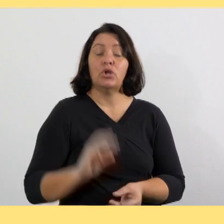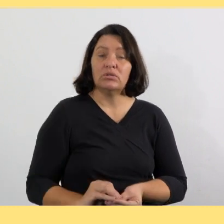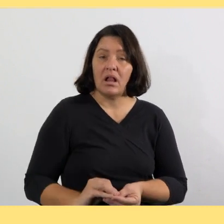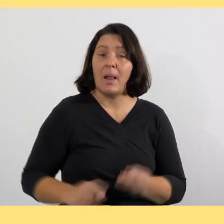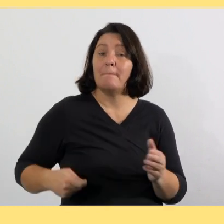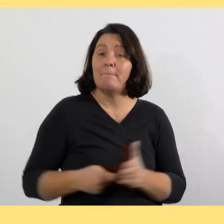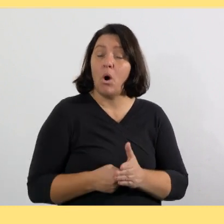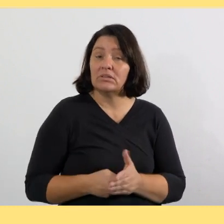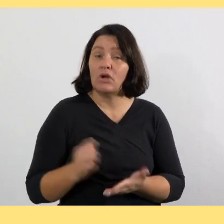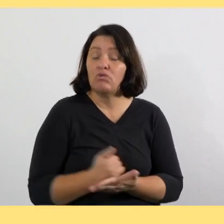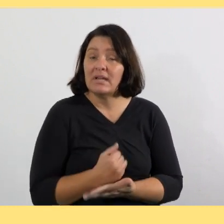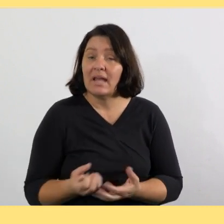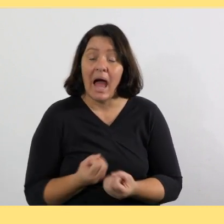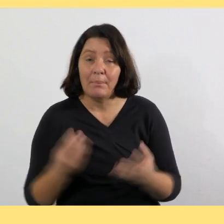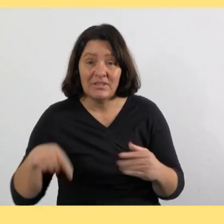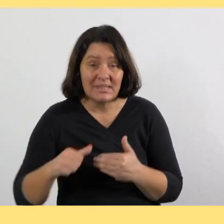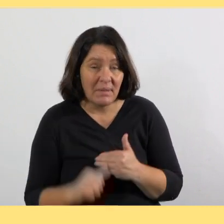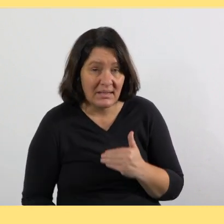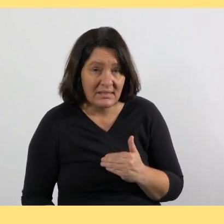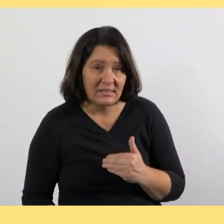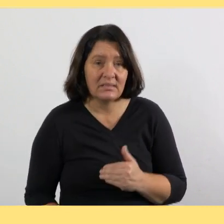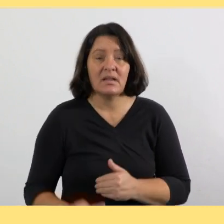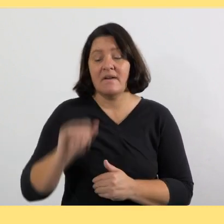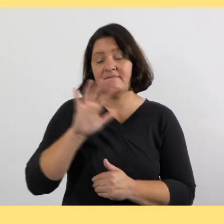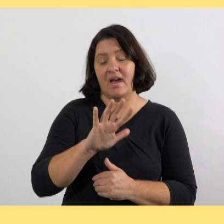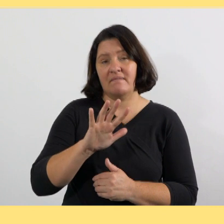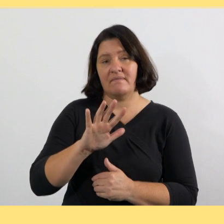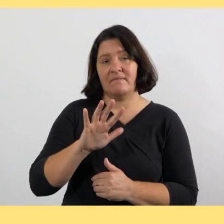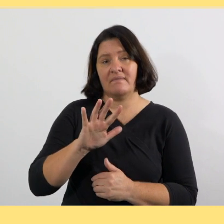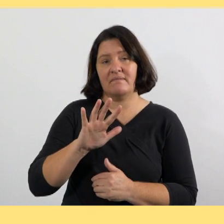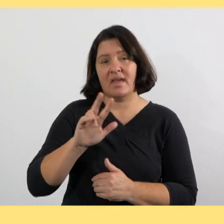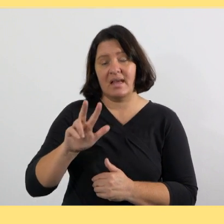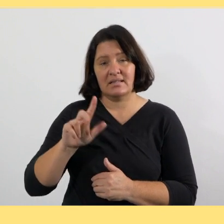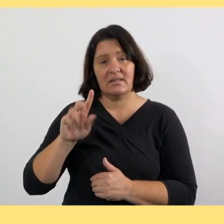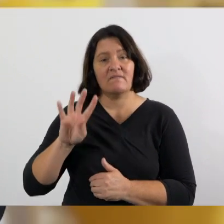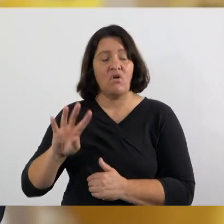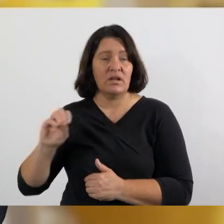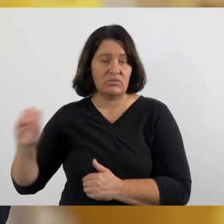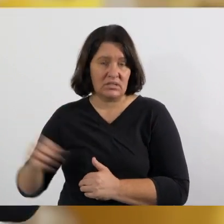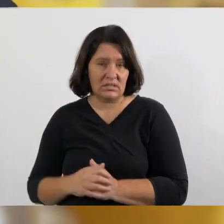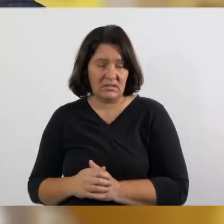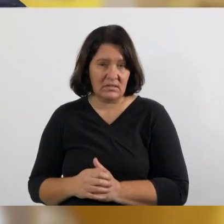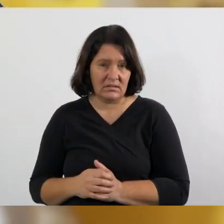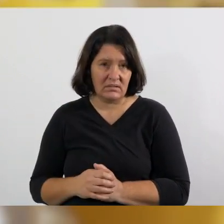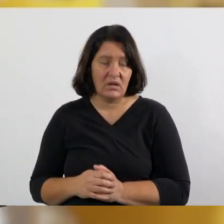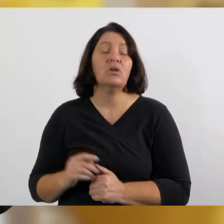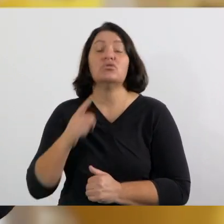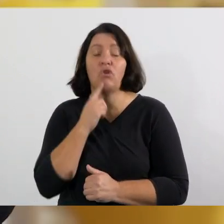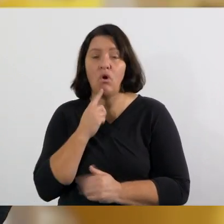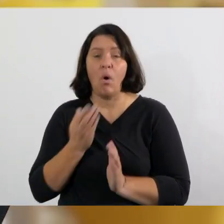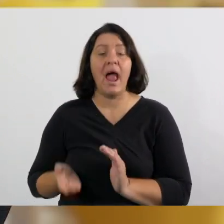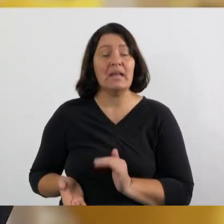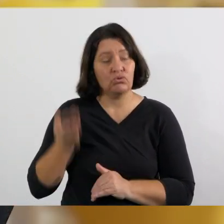total that we have bought on credit in this month is 54,800. This means our creditors control is